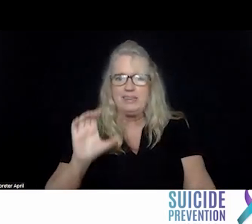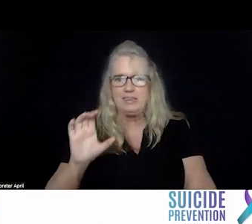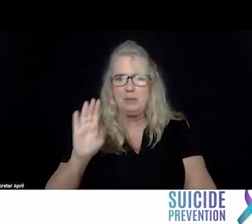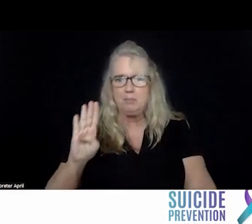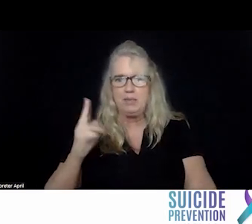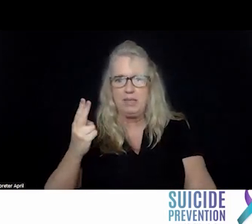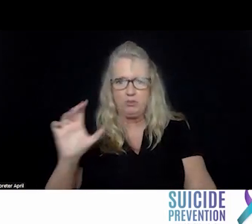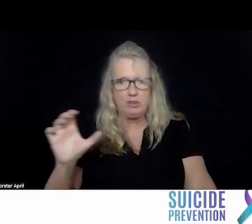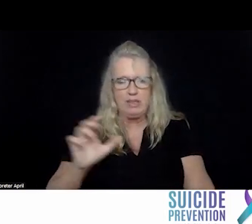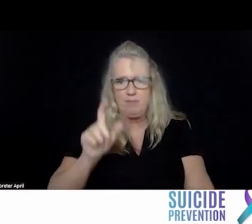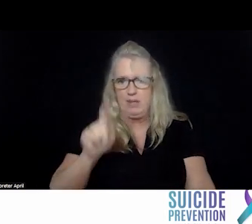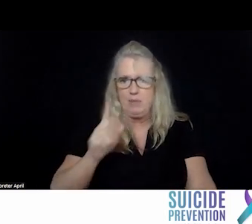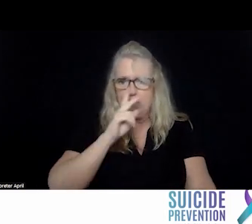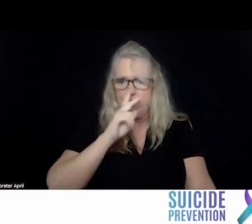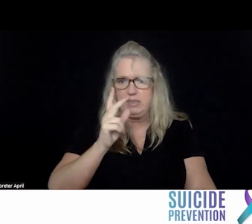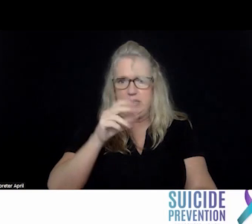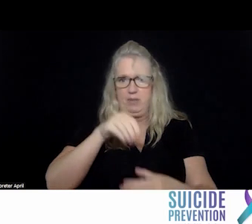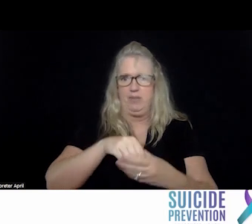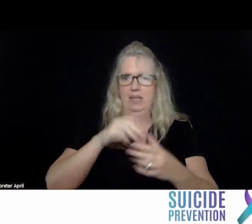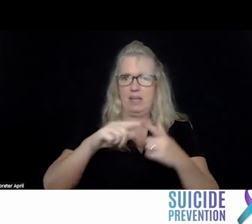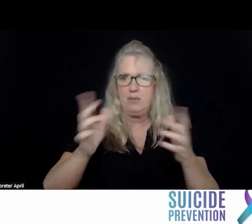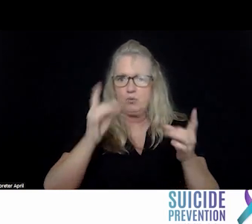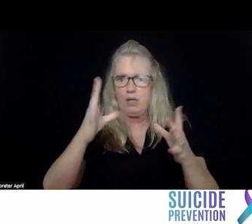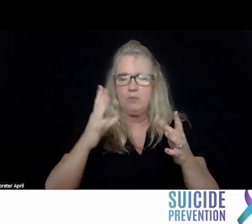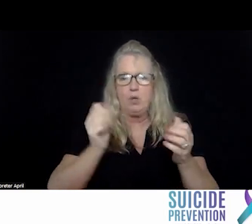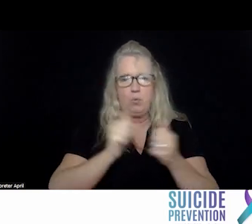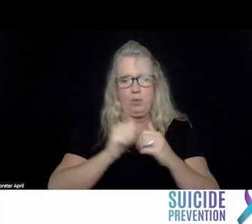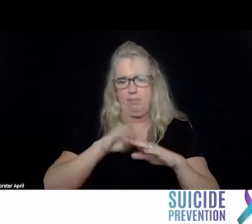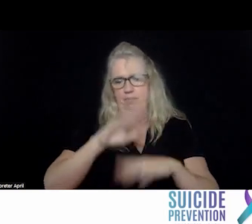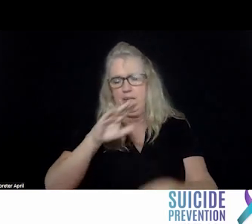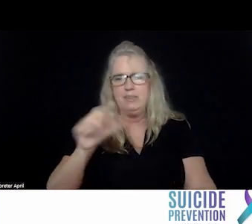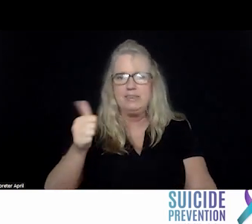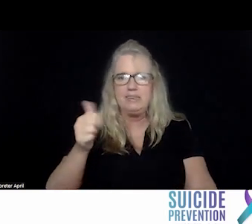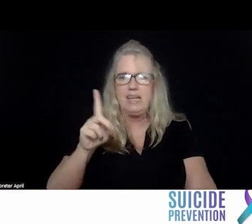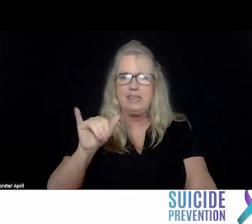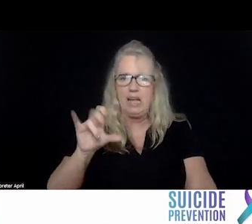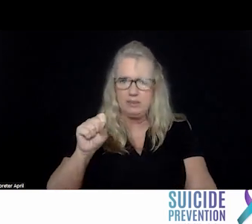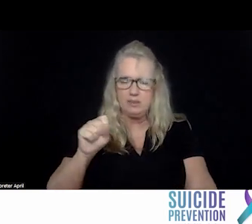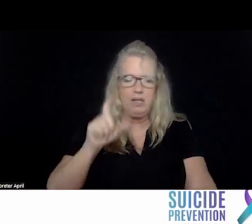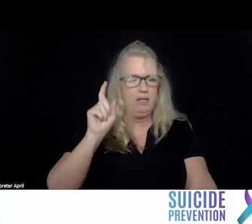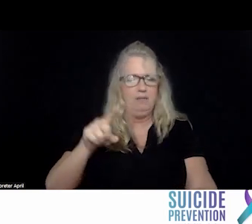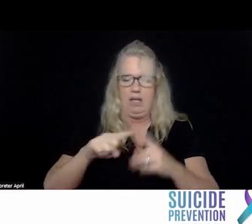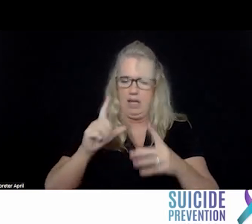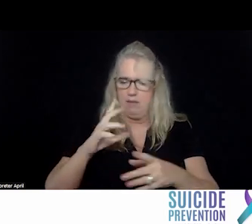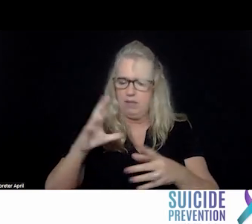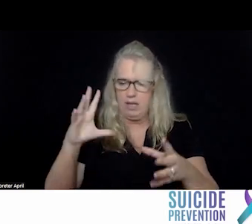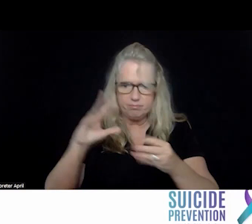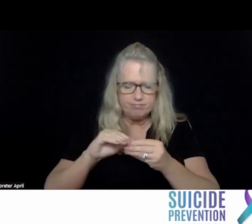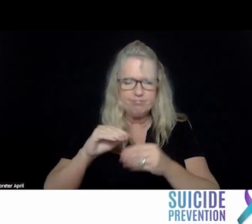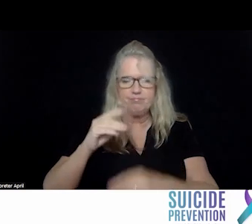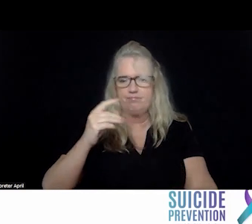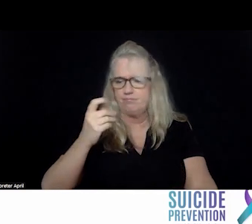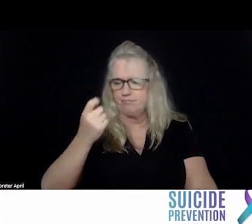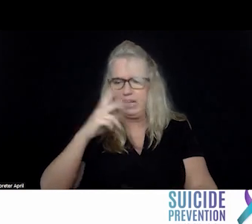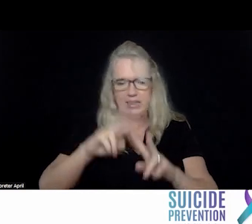they have to be seen immediately within a crisis. For everybody else, they have to be seen within 10 days. They have to have a comprehensive assessment completed within